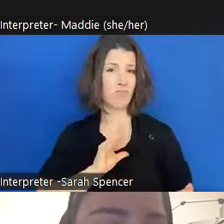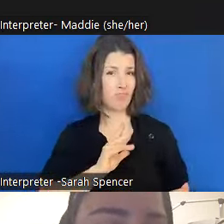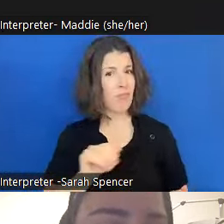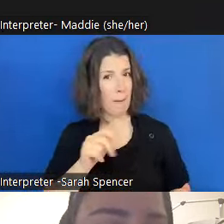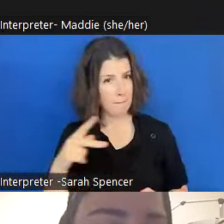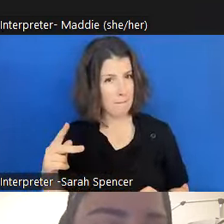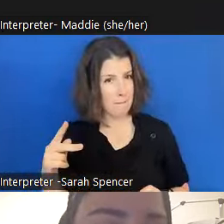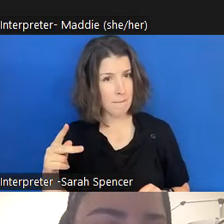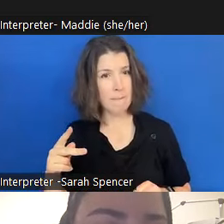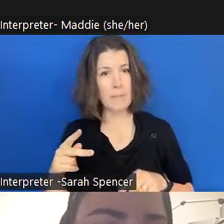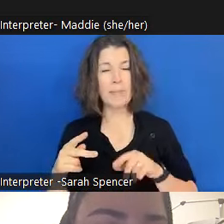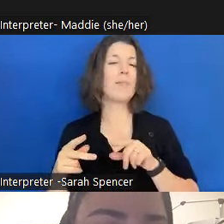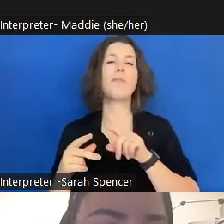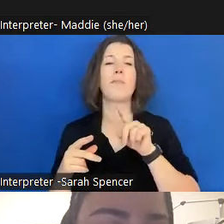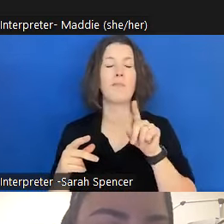is